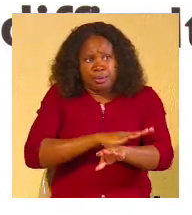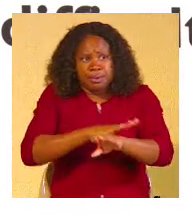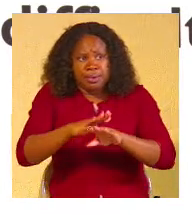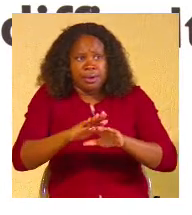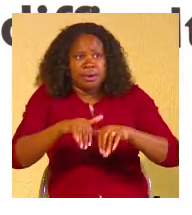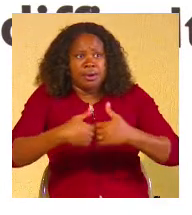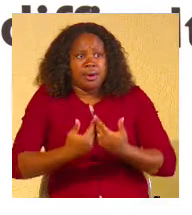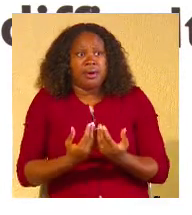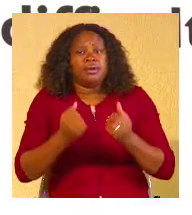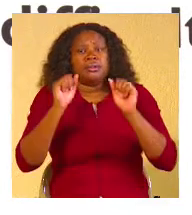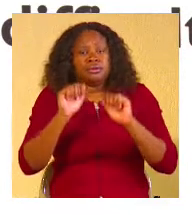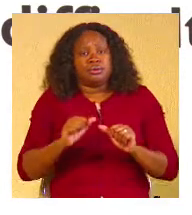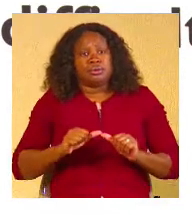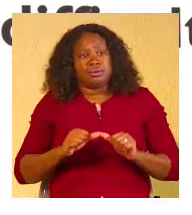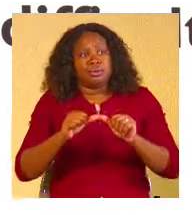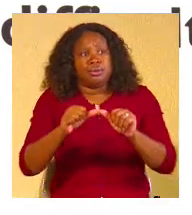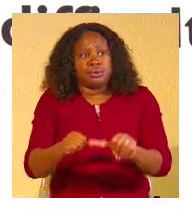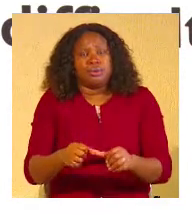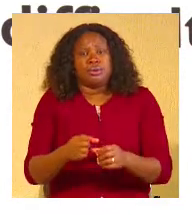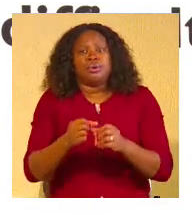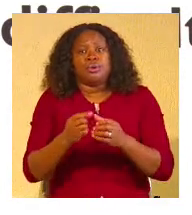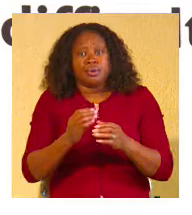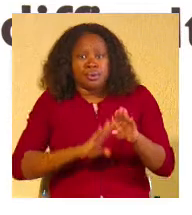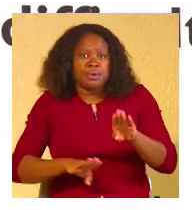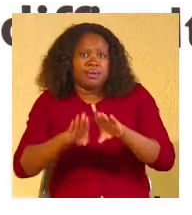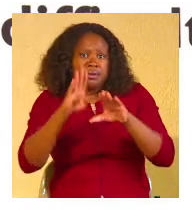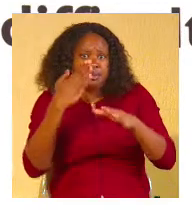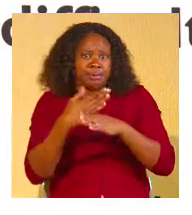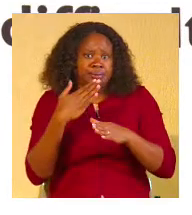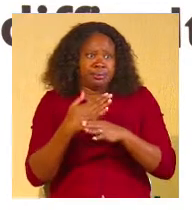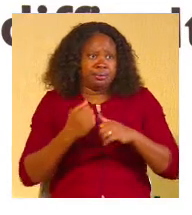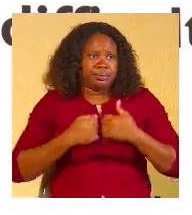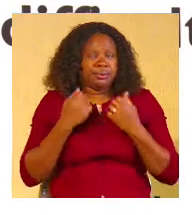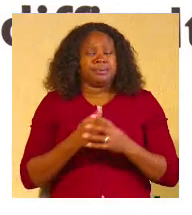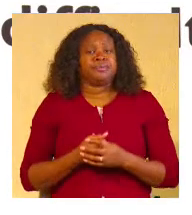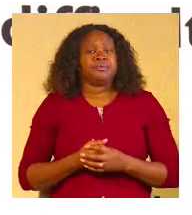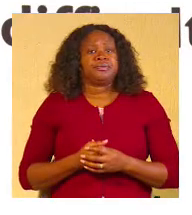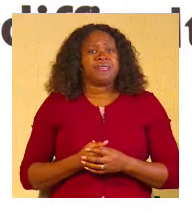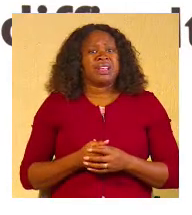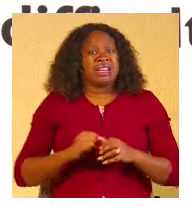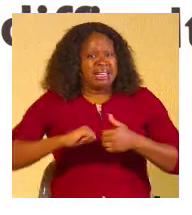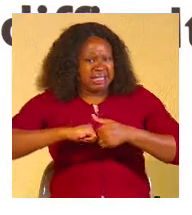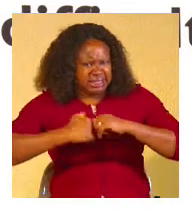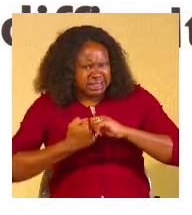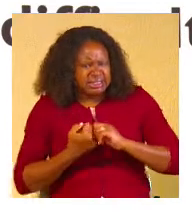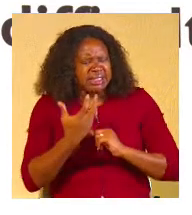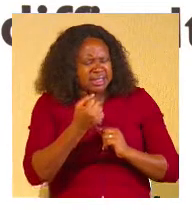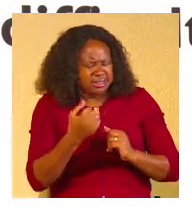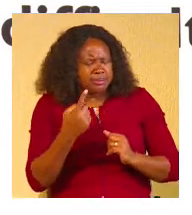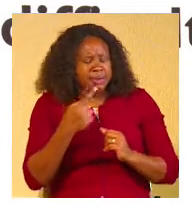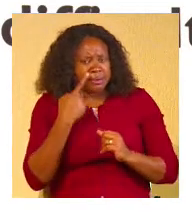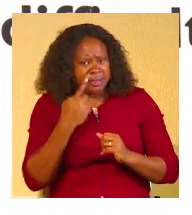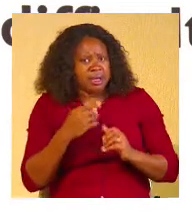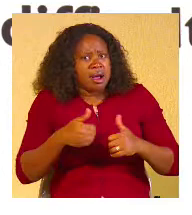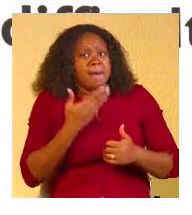that we still do continue to deliver on this mandate, even though we know it's proving challenges, but we are working towards to see how